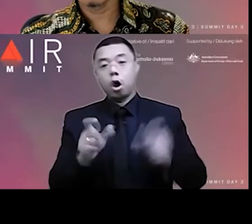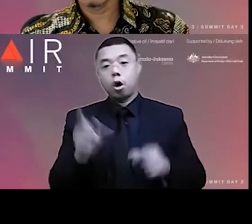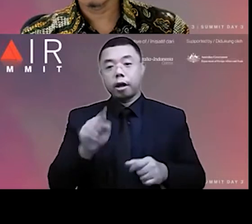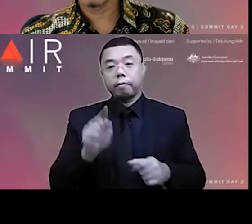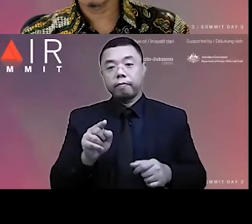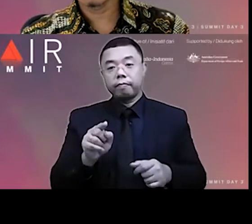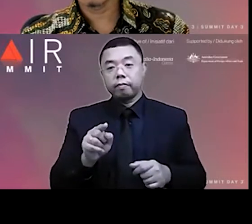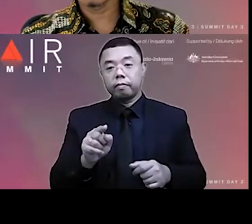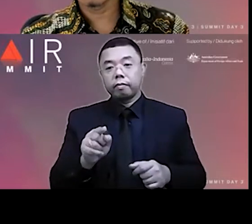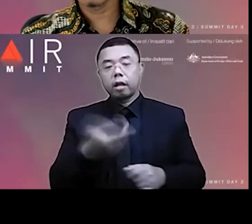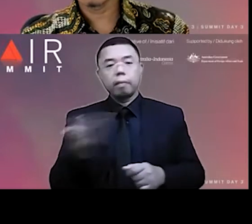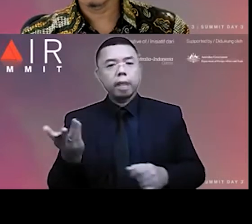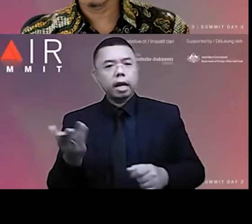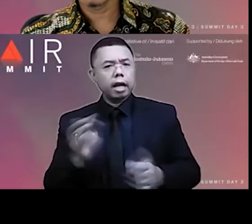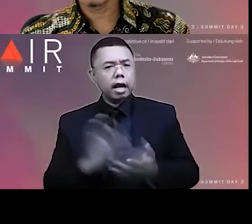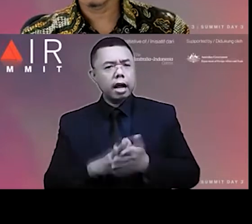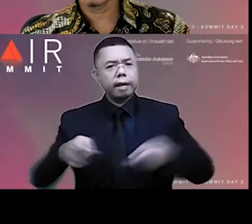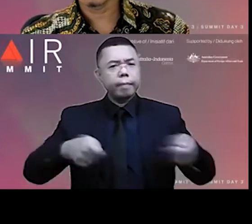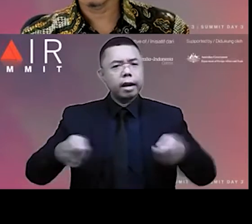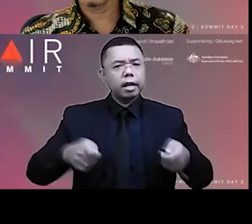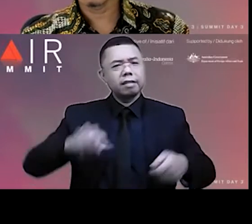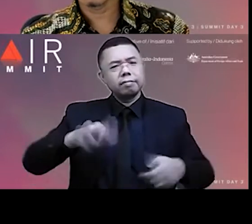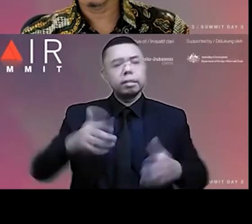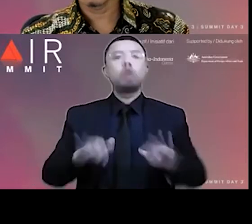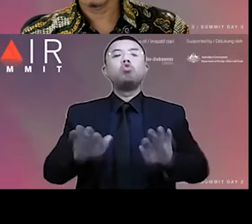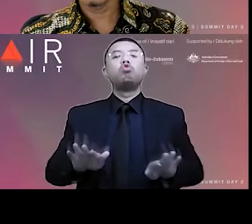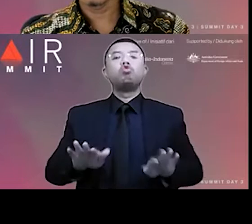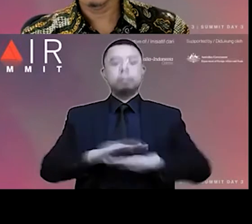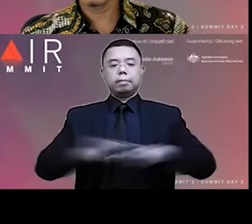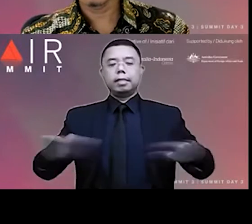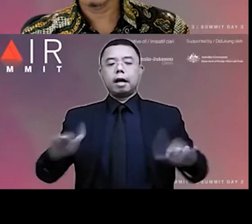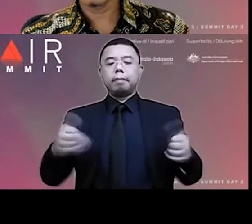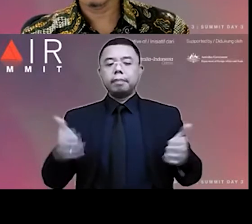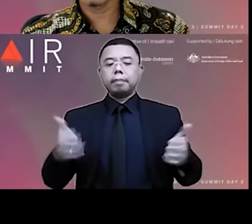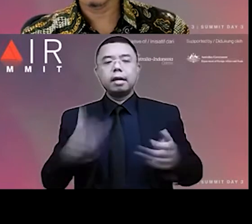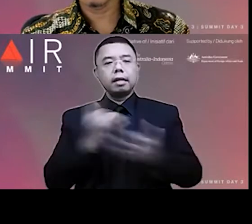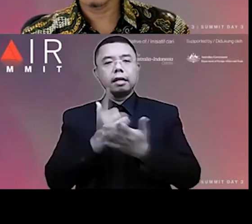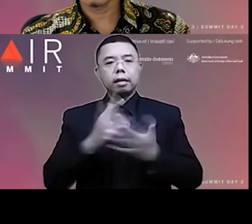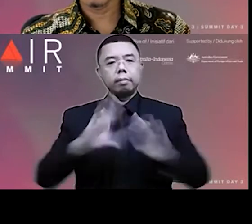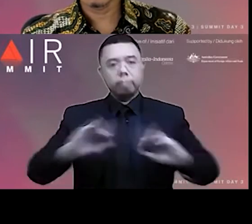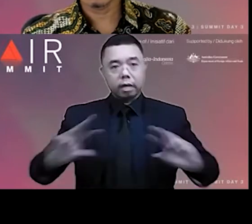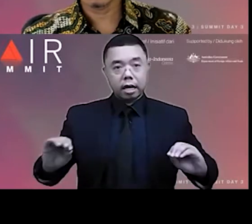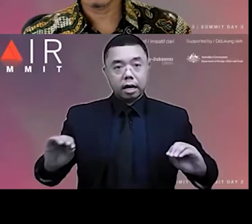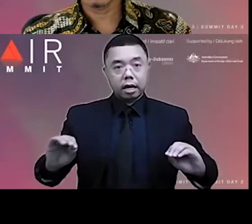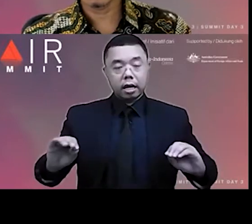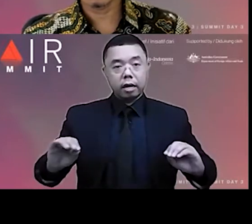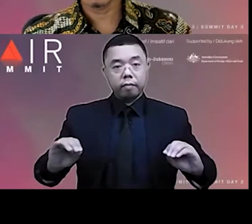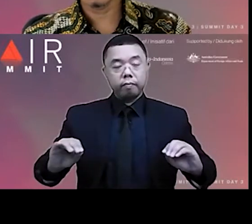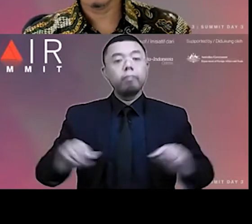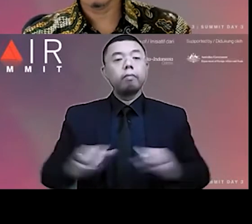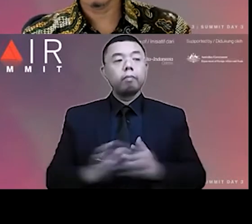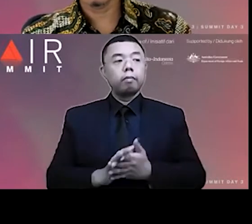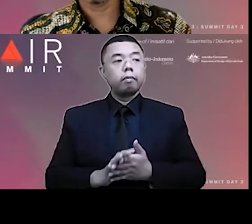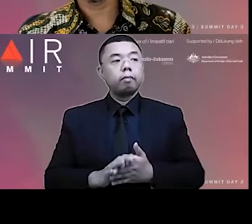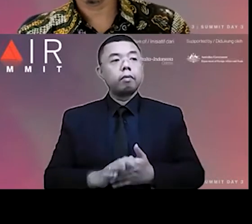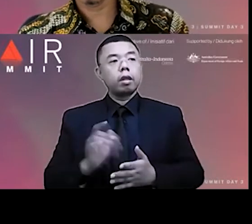keep the business going. So it is those most vulnerable workers. Well, Widya, I'd like to go to you. We're